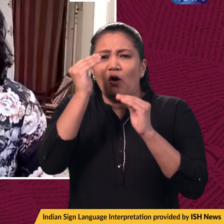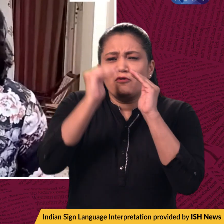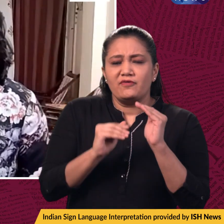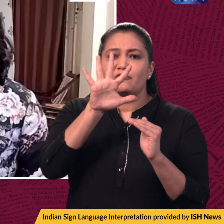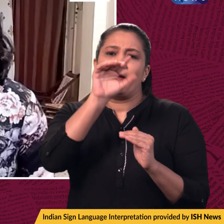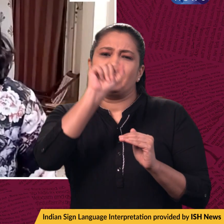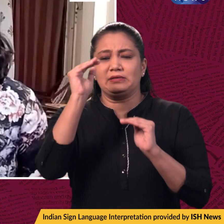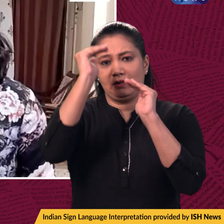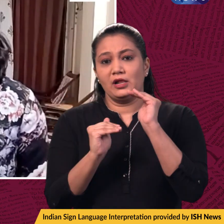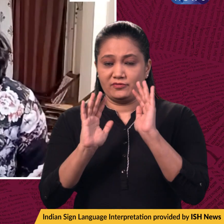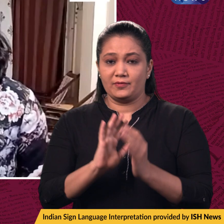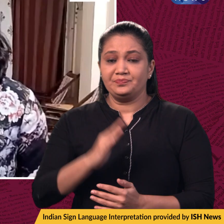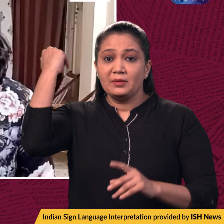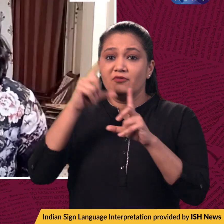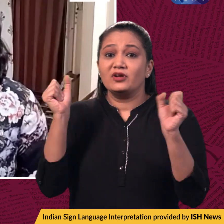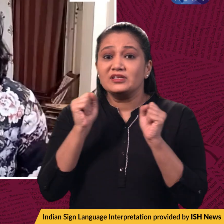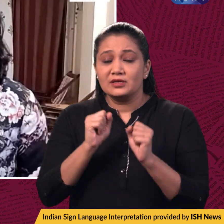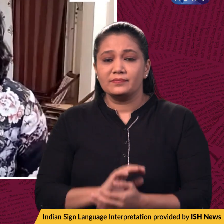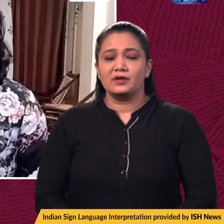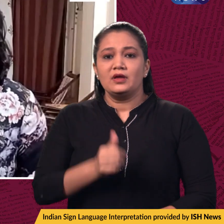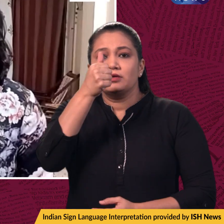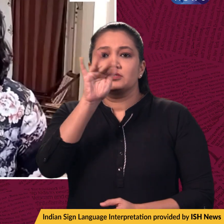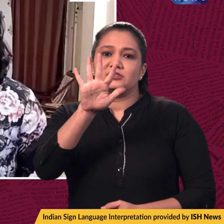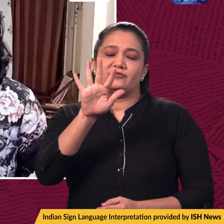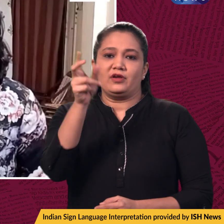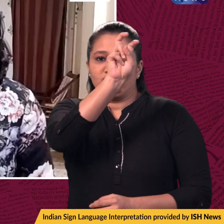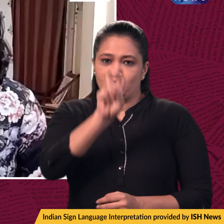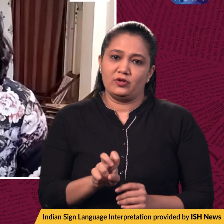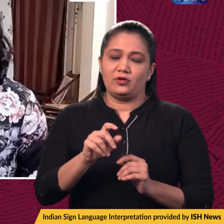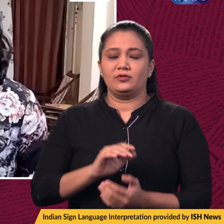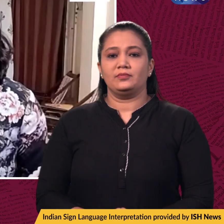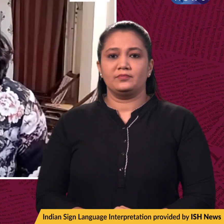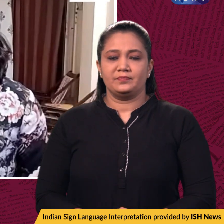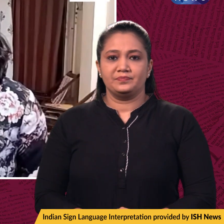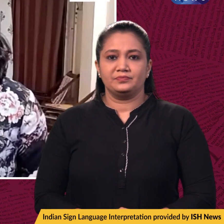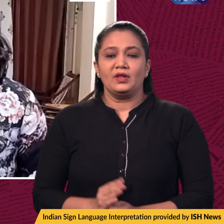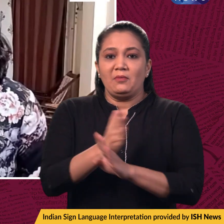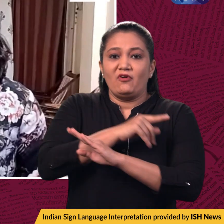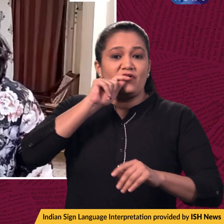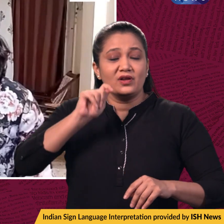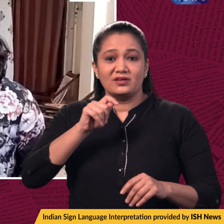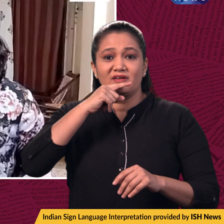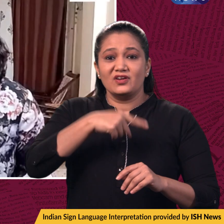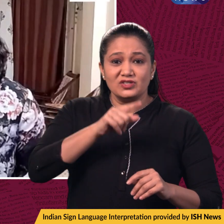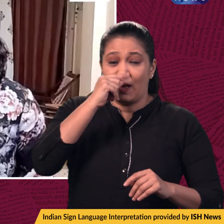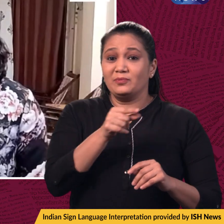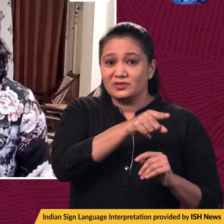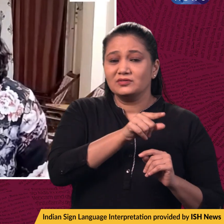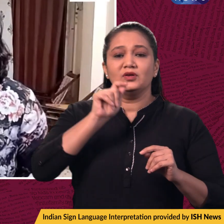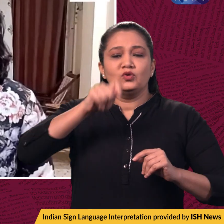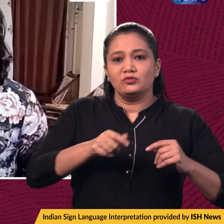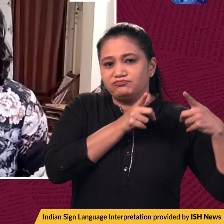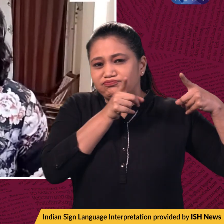roughly 5%. In December, it cost about $65 per barrel before Russia's President Vladimir